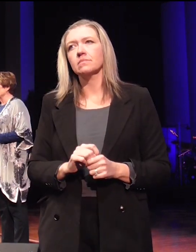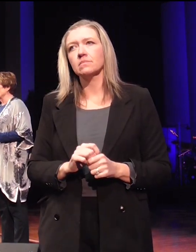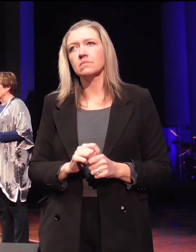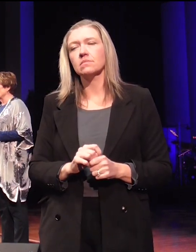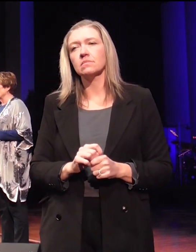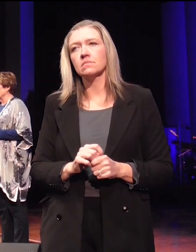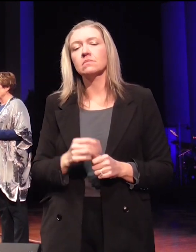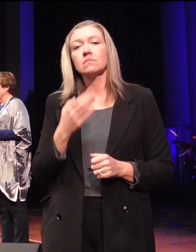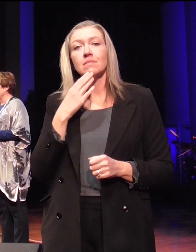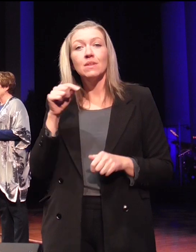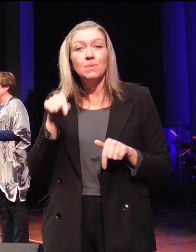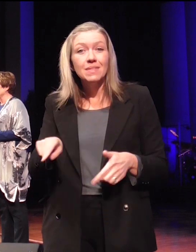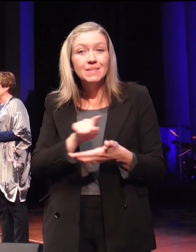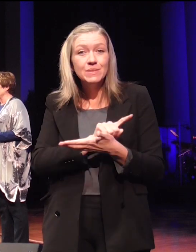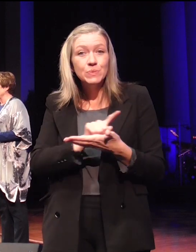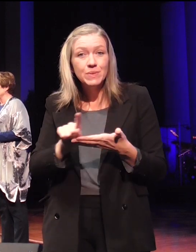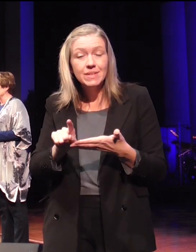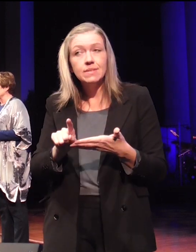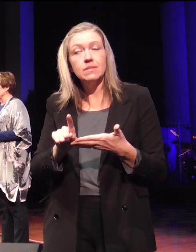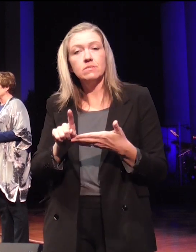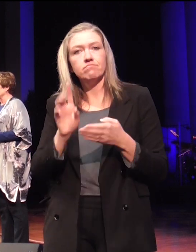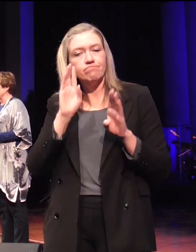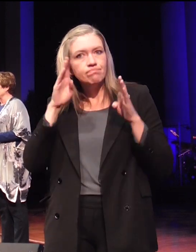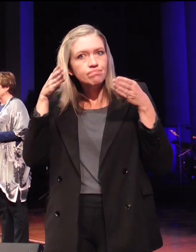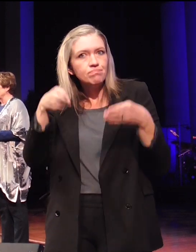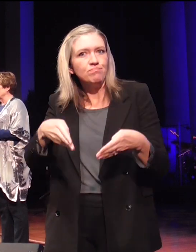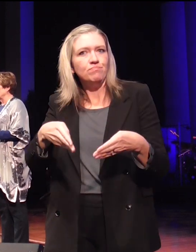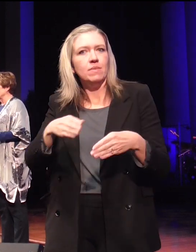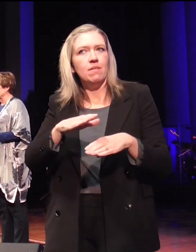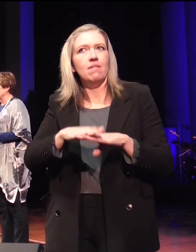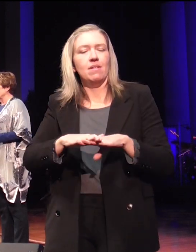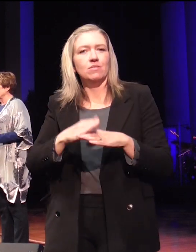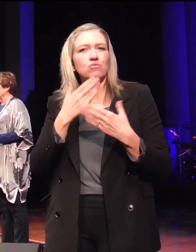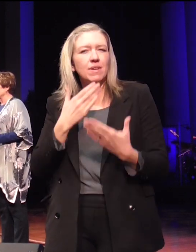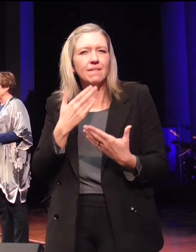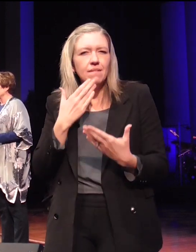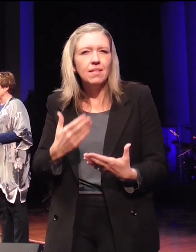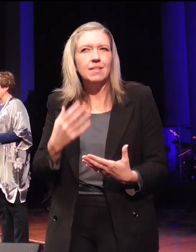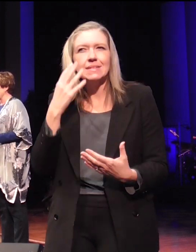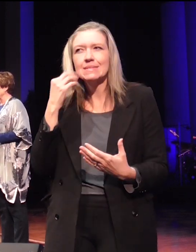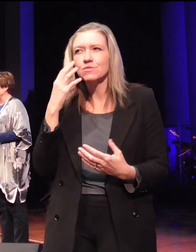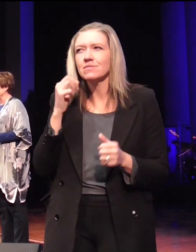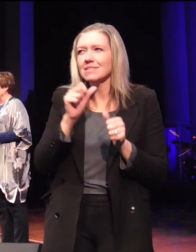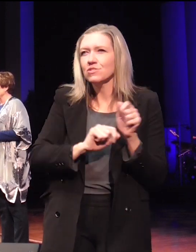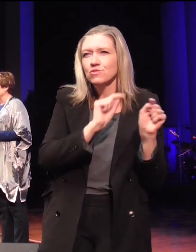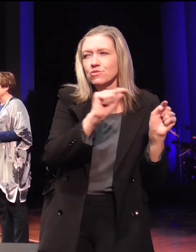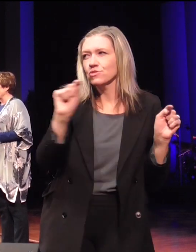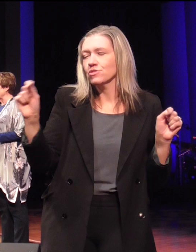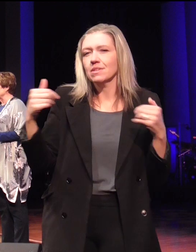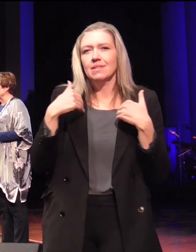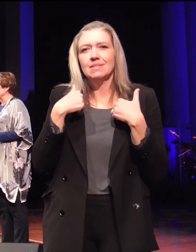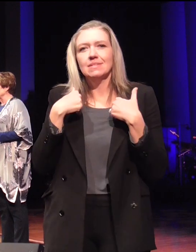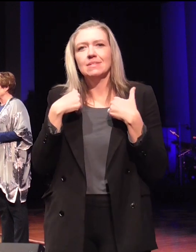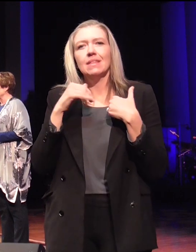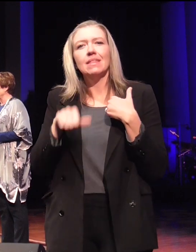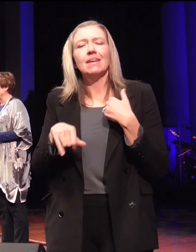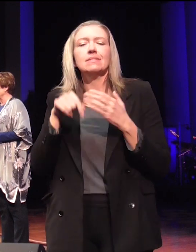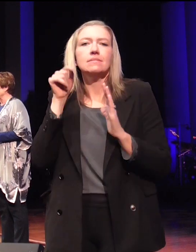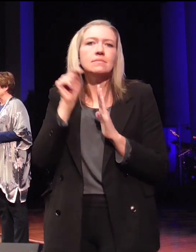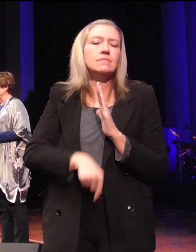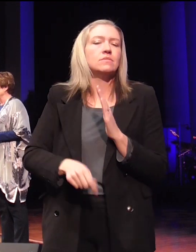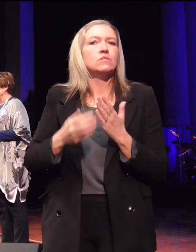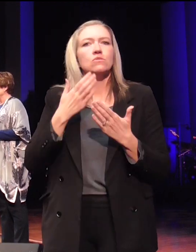for this week where we really focus on the gratefulness that each of us has, the gratitude